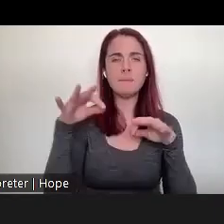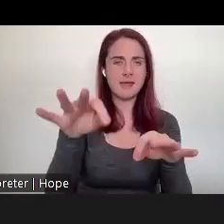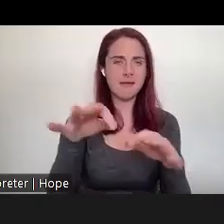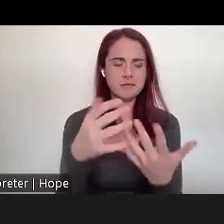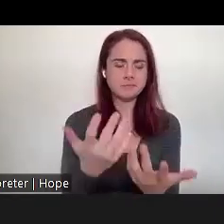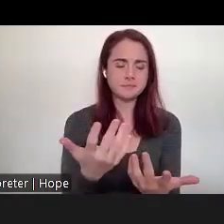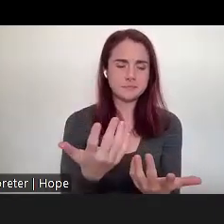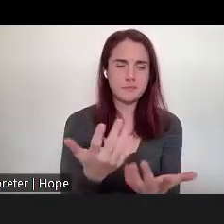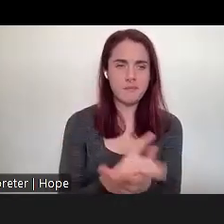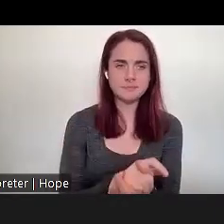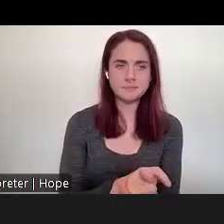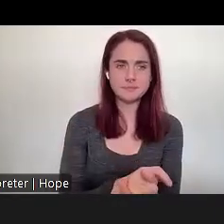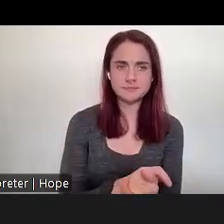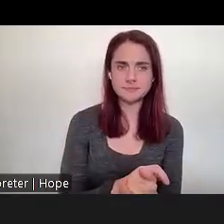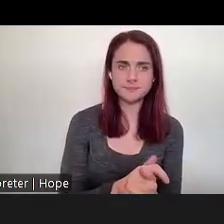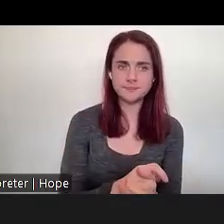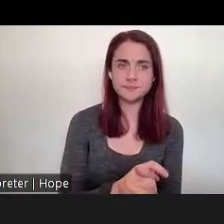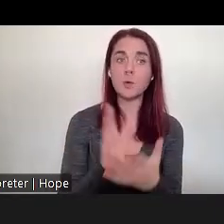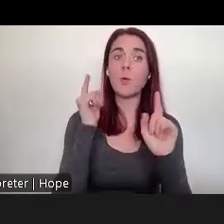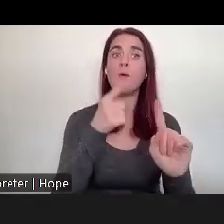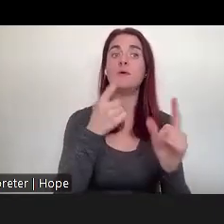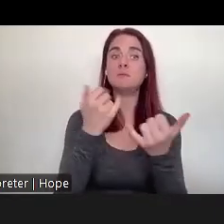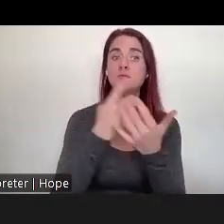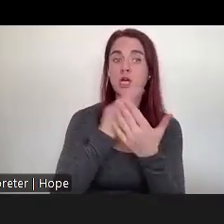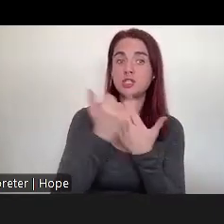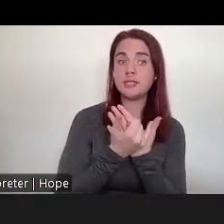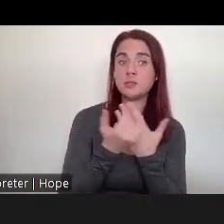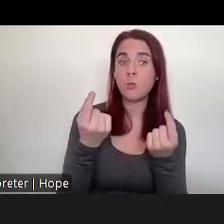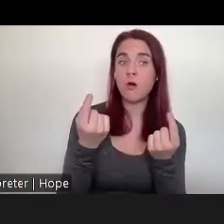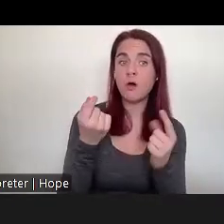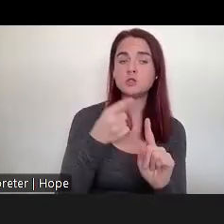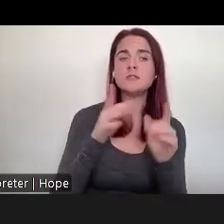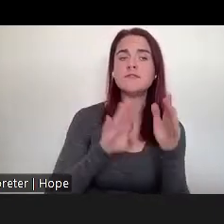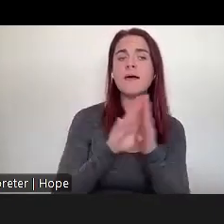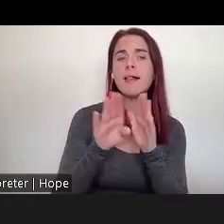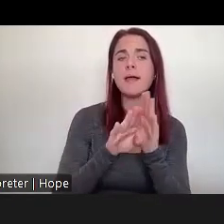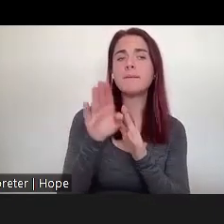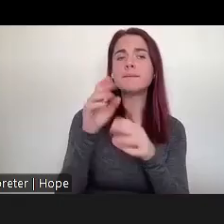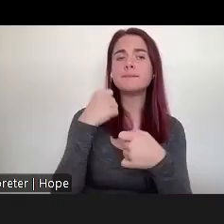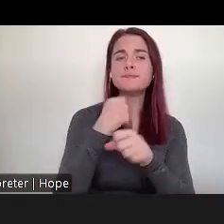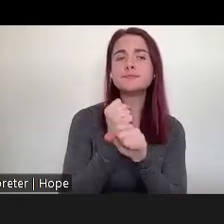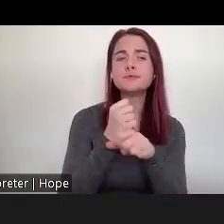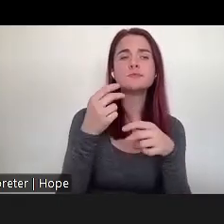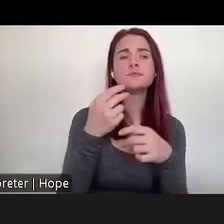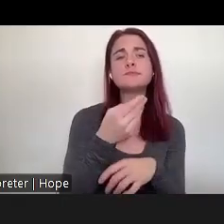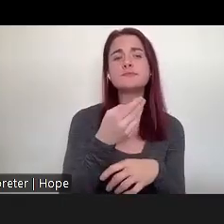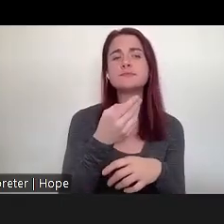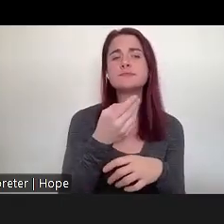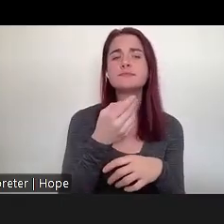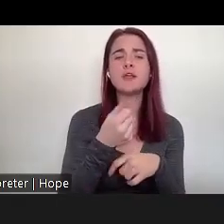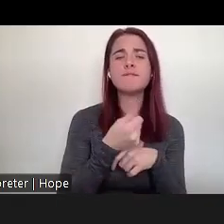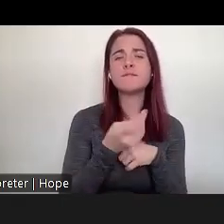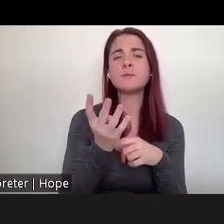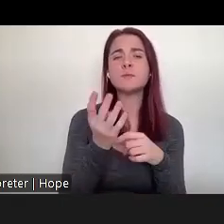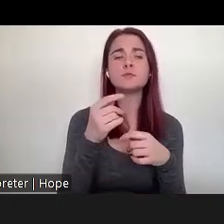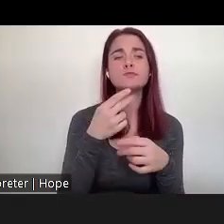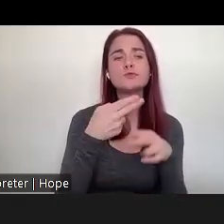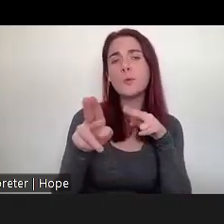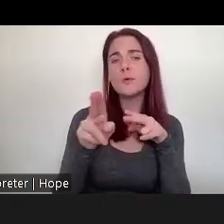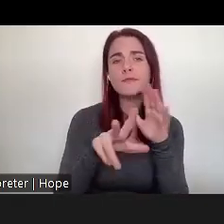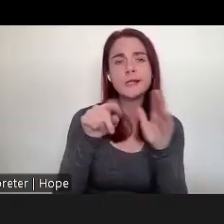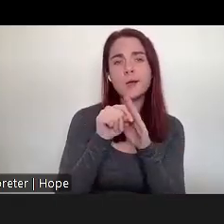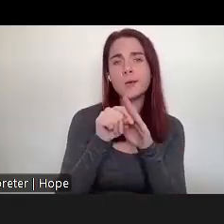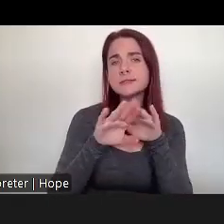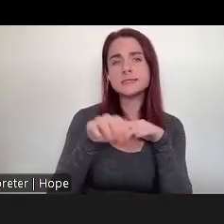And so the goal of our project was to develop a set of short videos. They're all less than